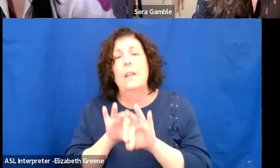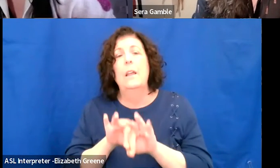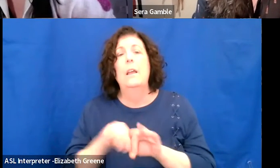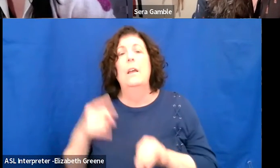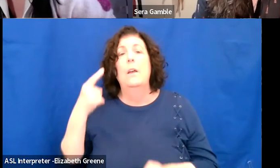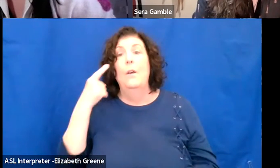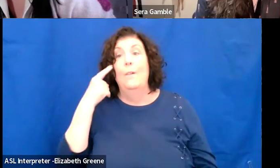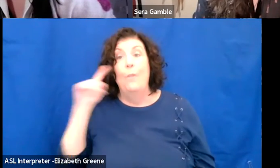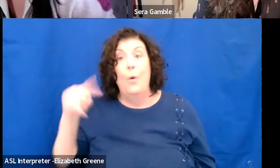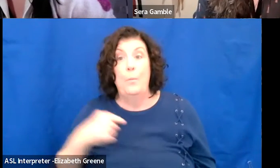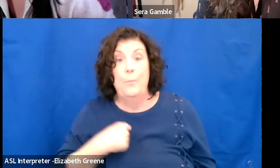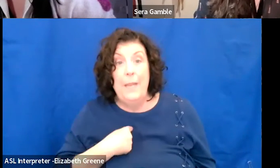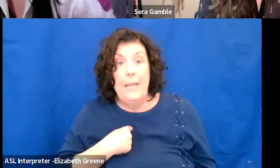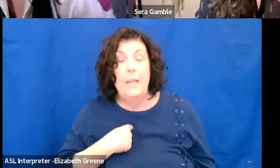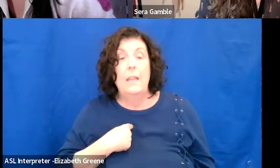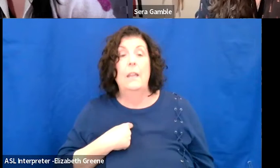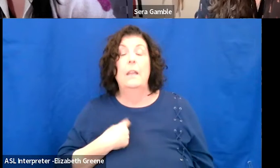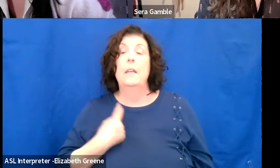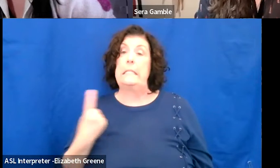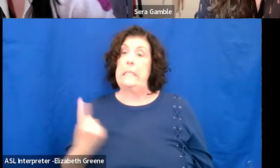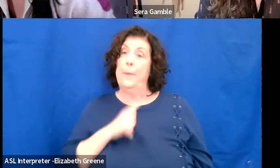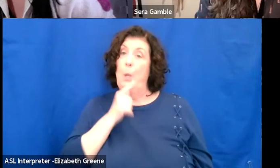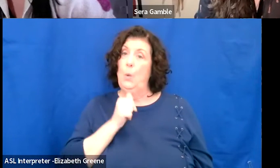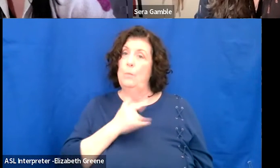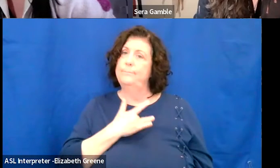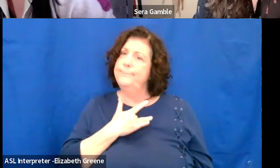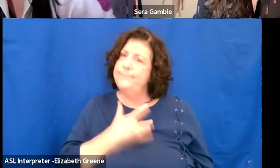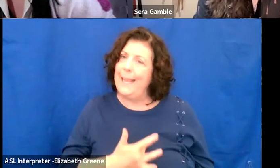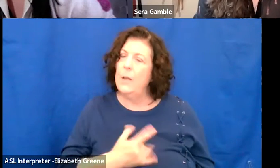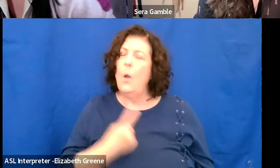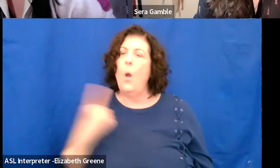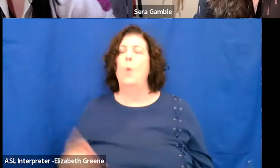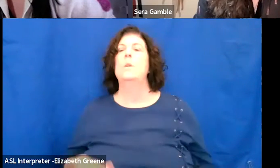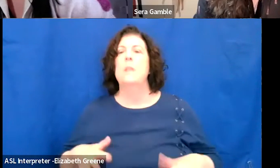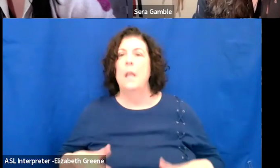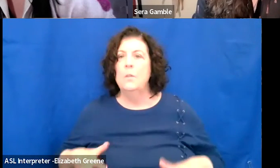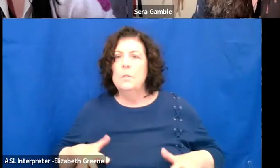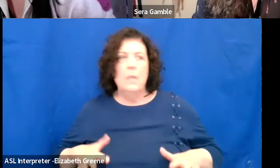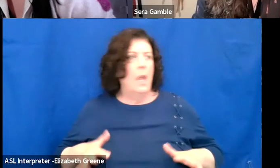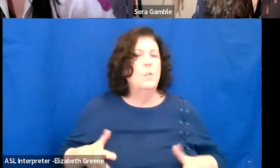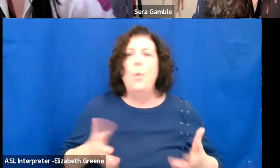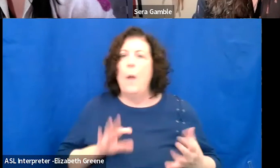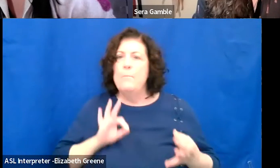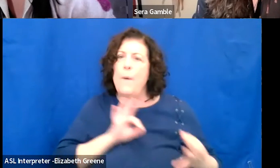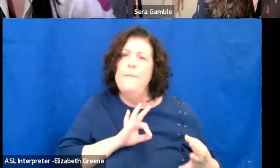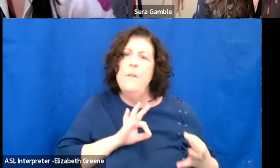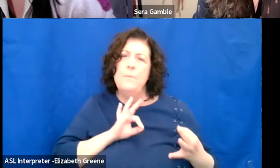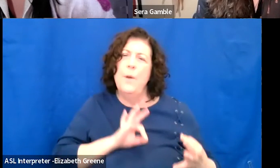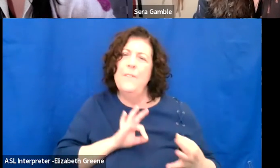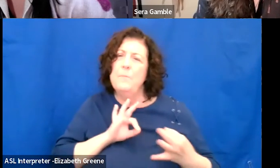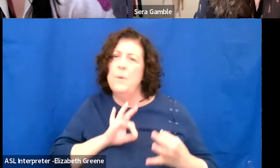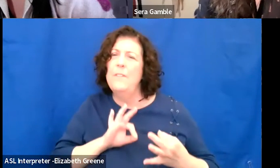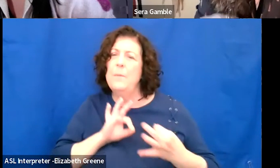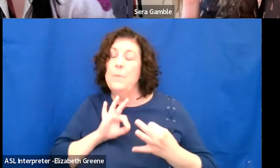default anxious person who wants to be on top of everything is that I just